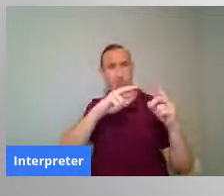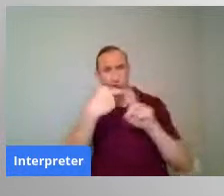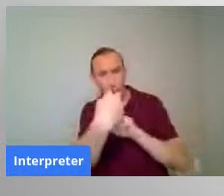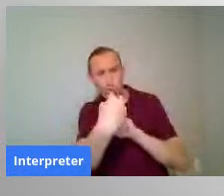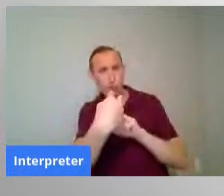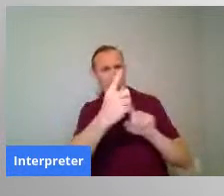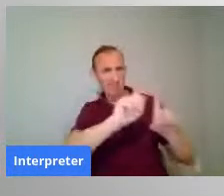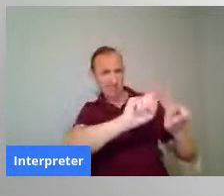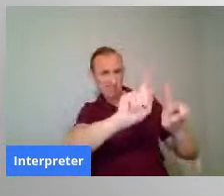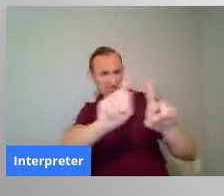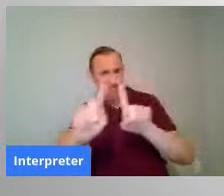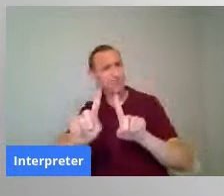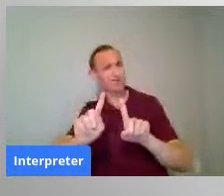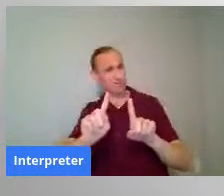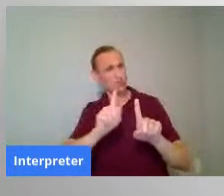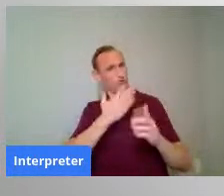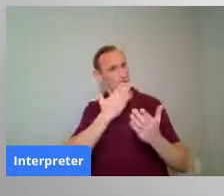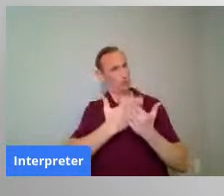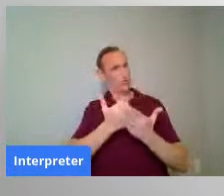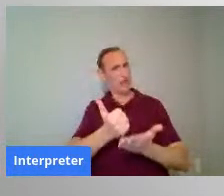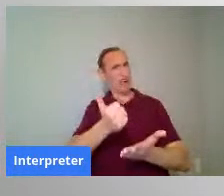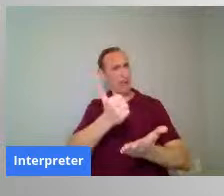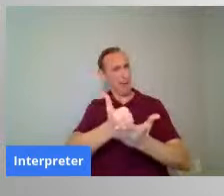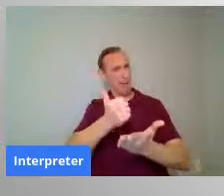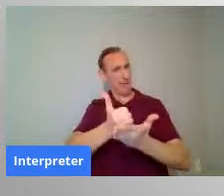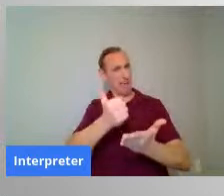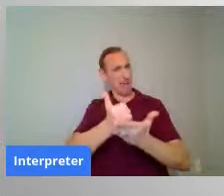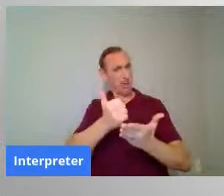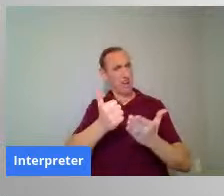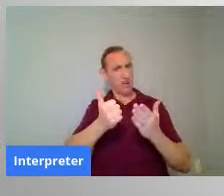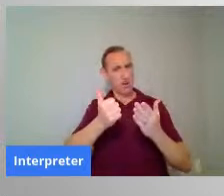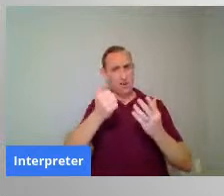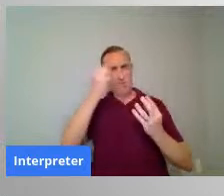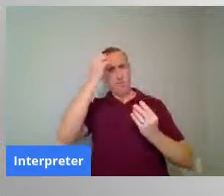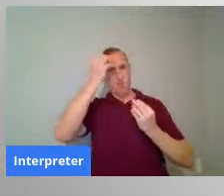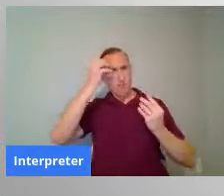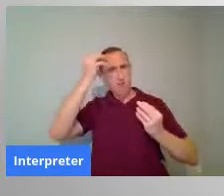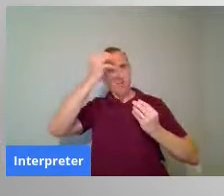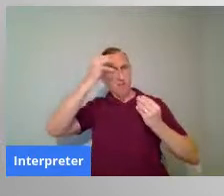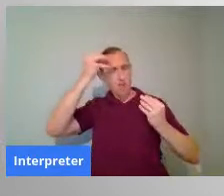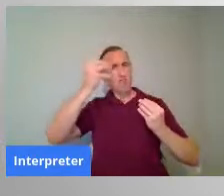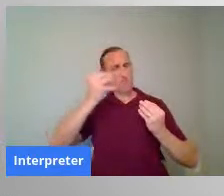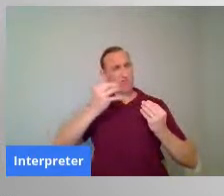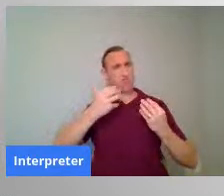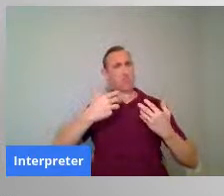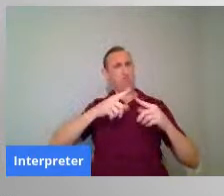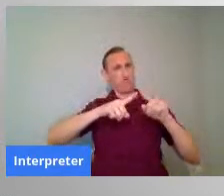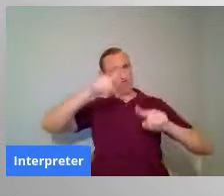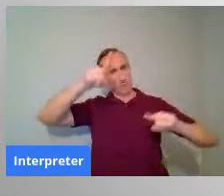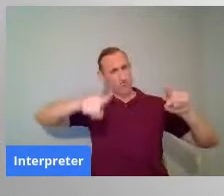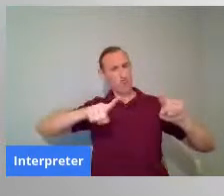to say that I really appreciate the different viewpoints being shared.